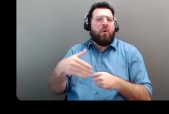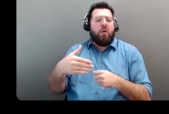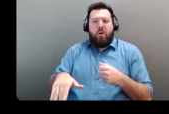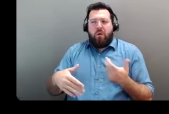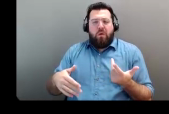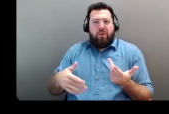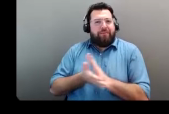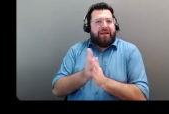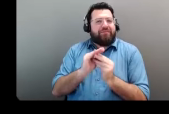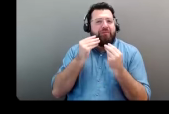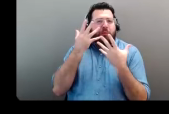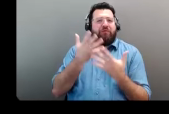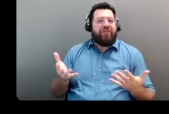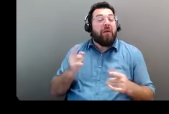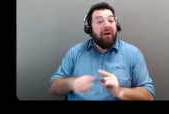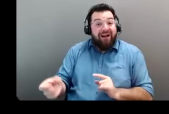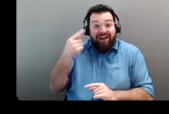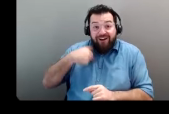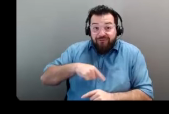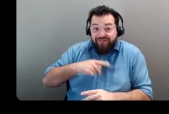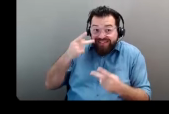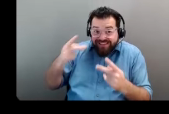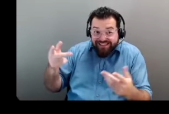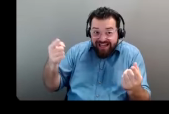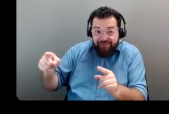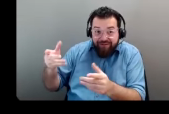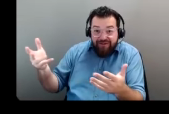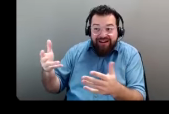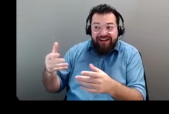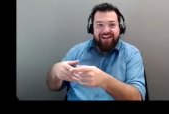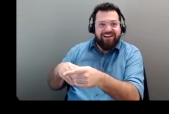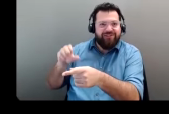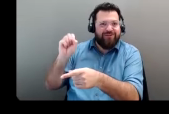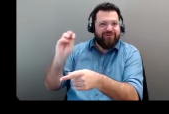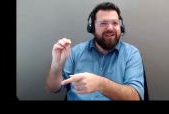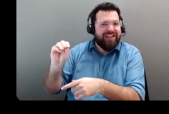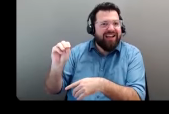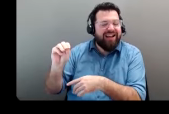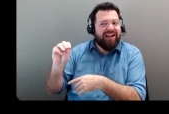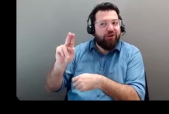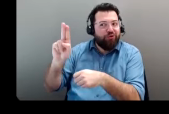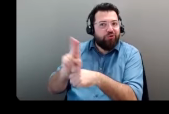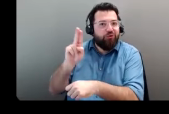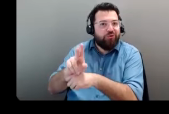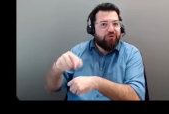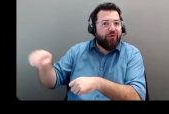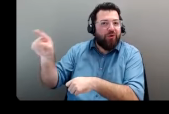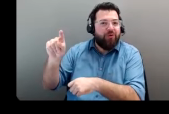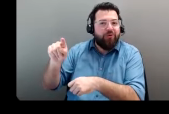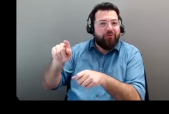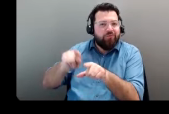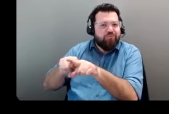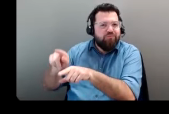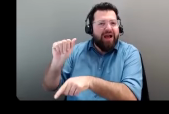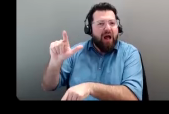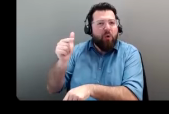something beautiful. However, we've seen with like how social media has used these algorithms and is very profit